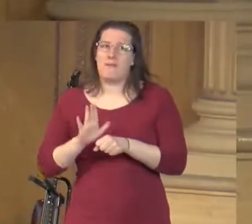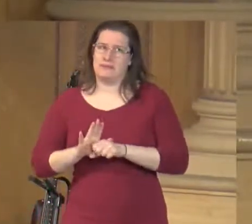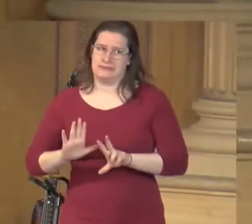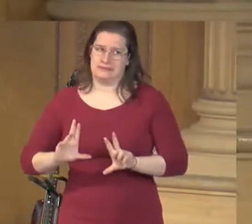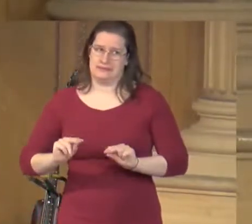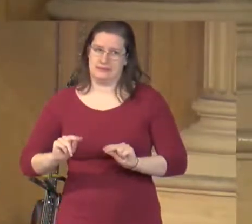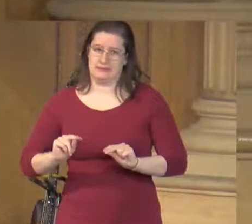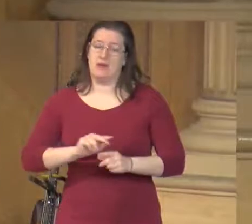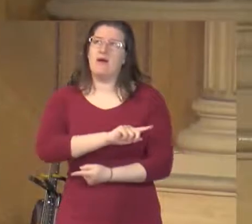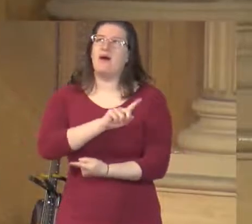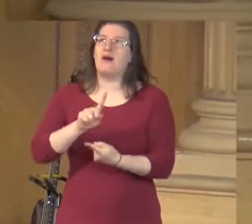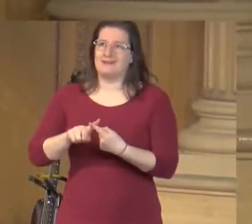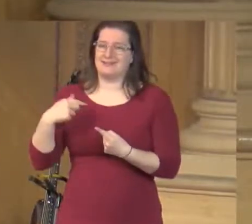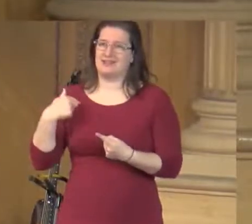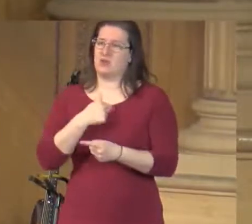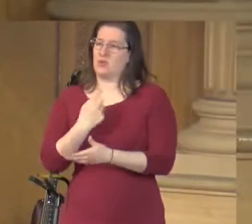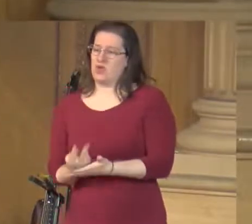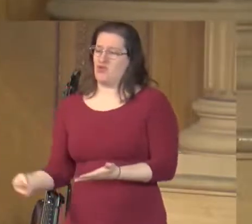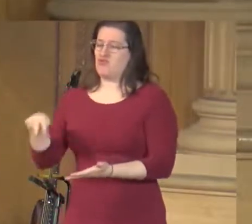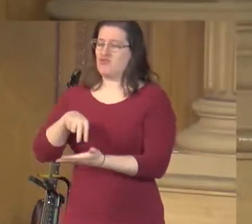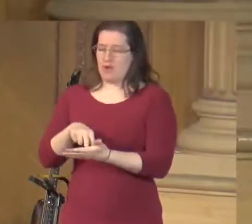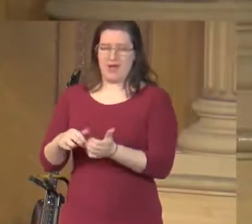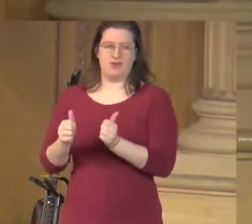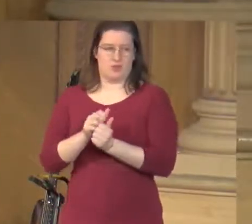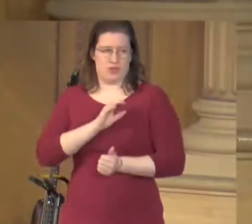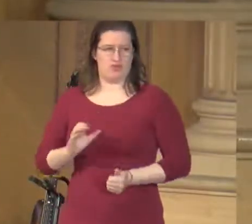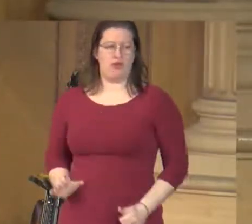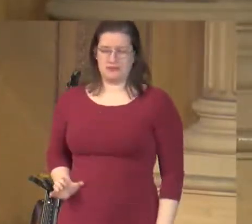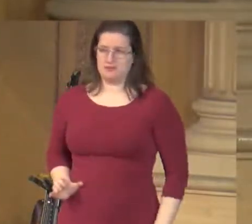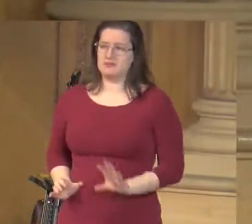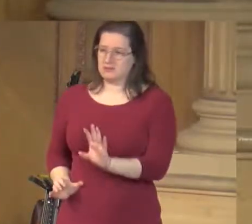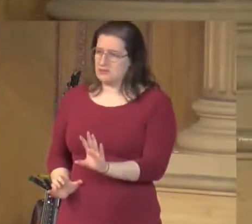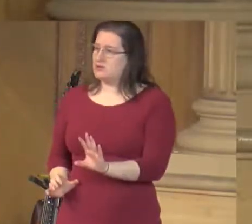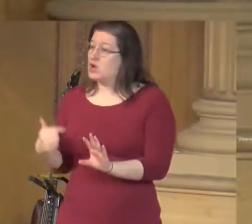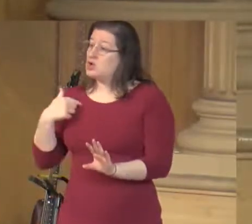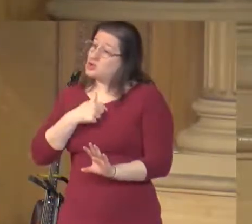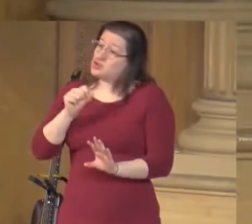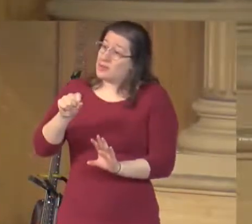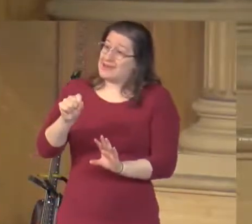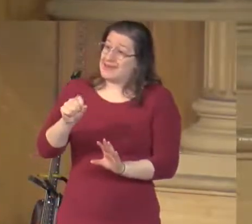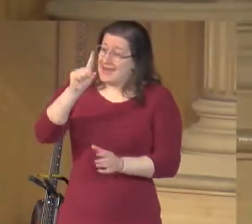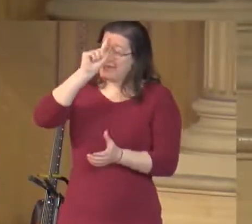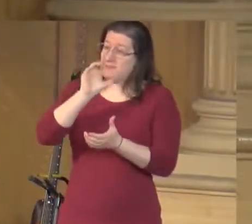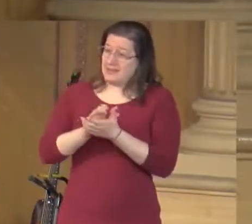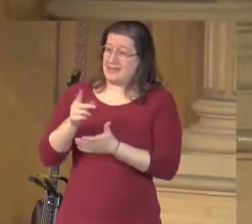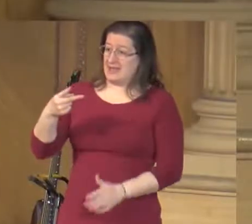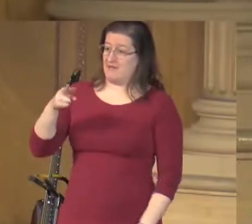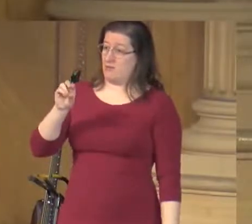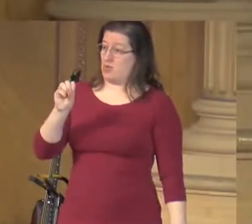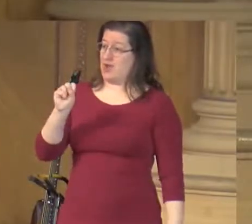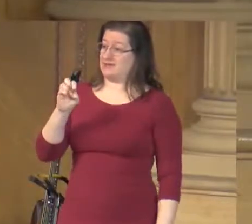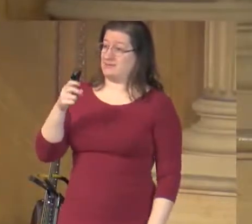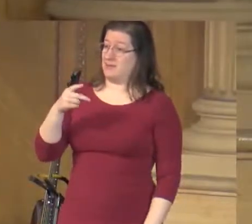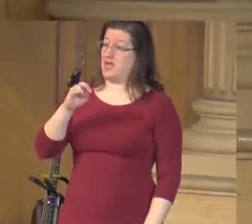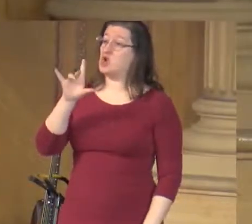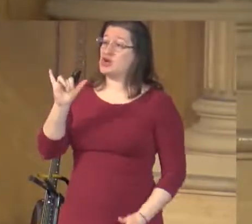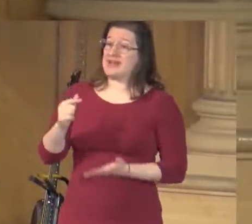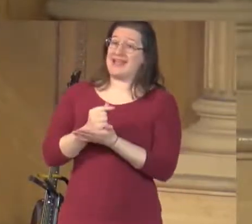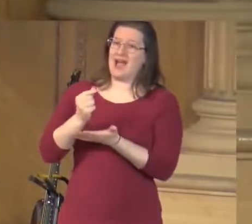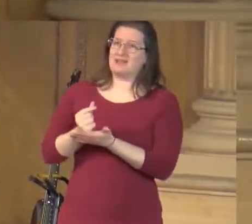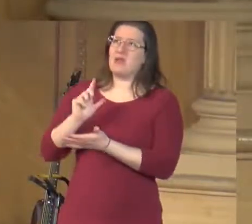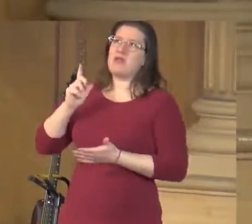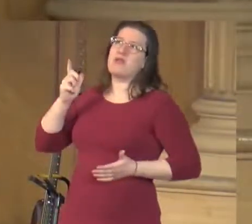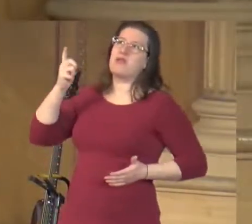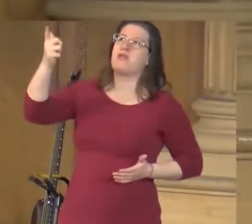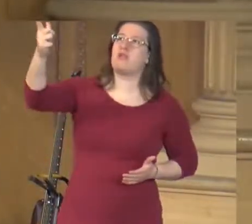face to face. So we do, in one sense, believe in a prosperity gospel. It's just kind of a long-term prosperity gospel, where